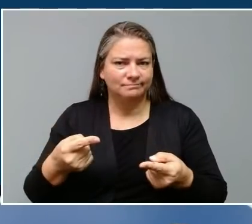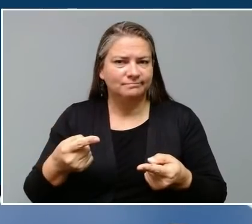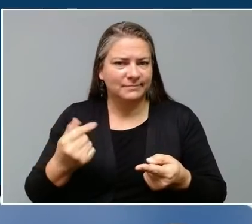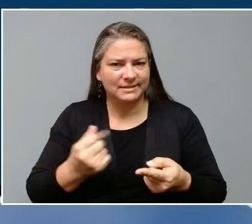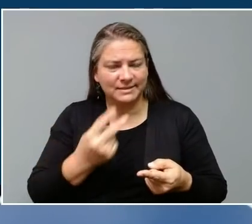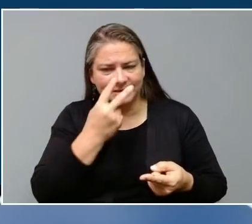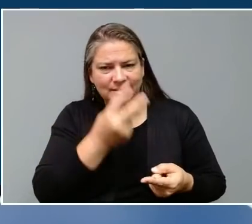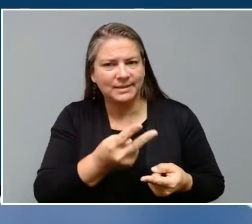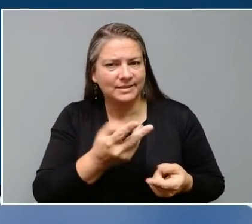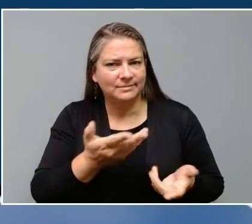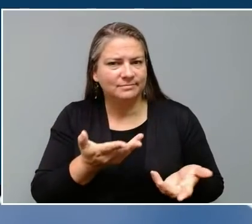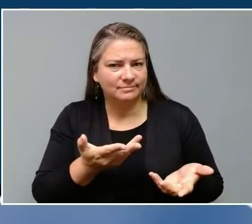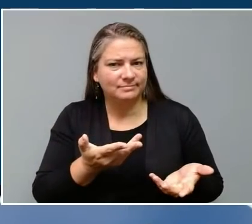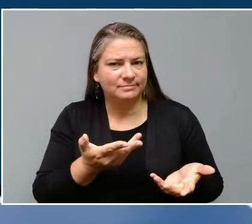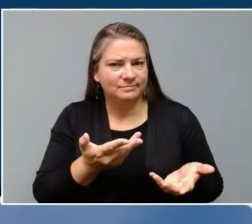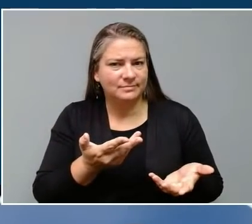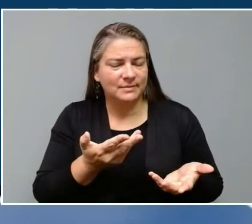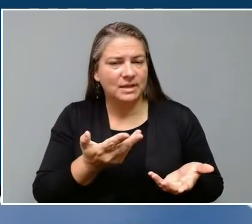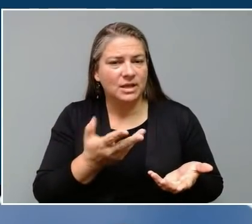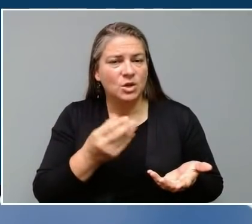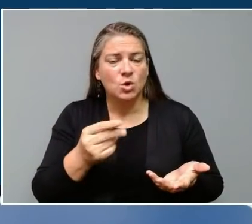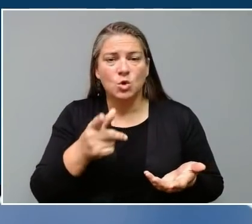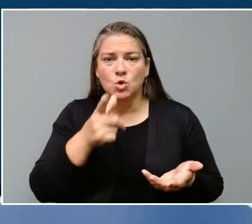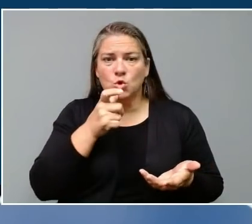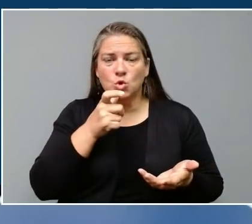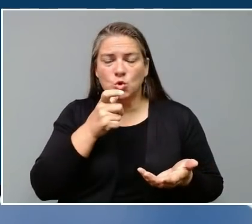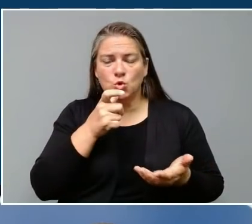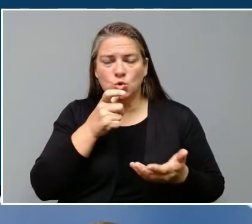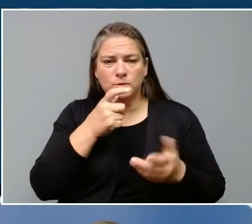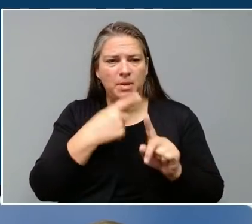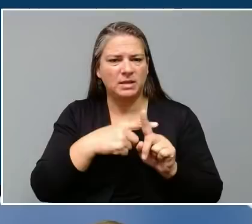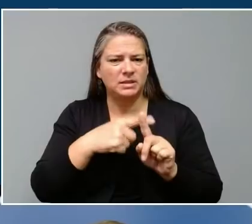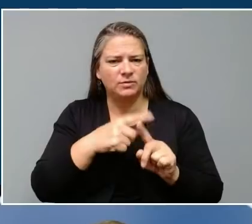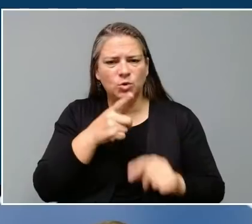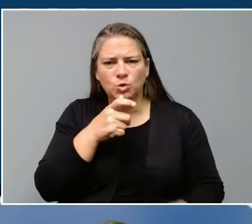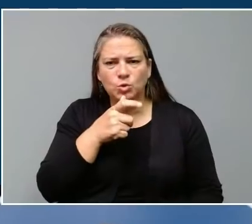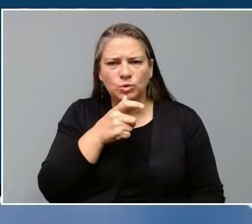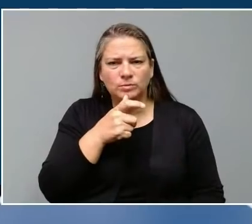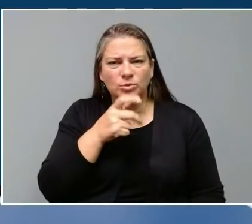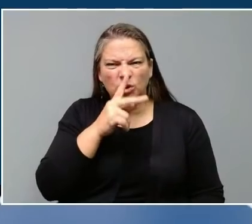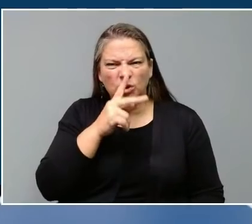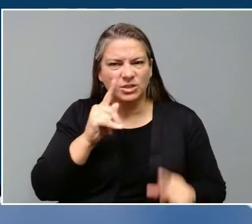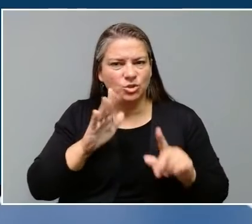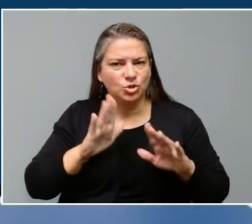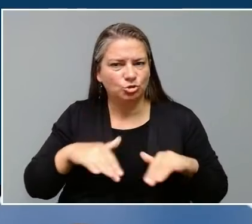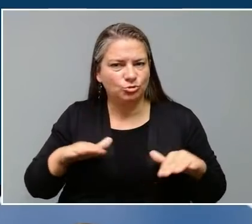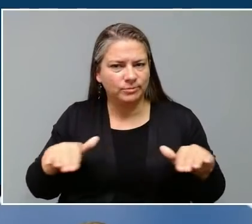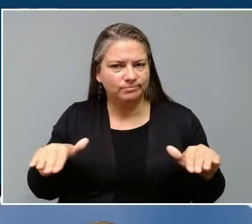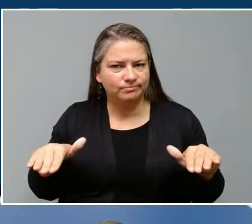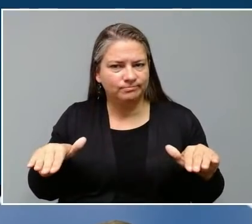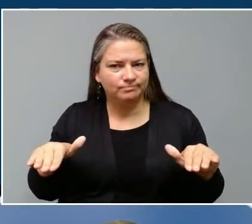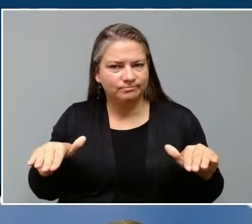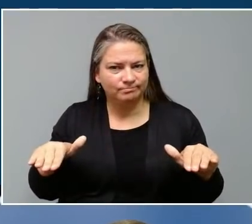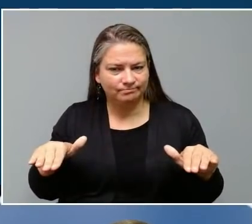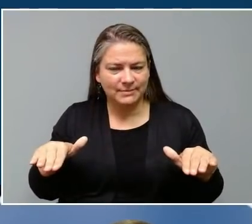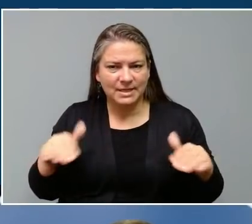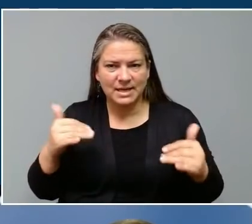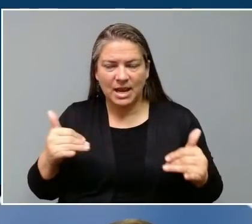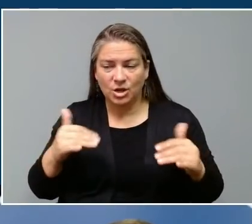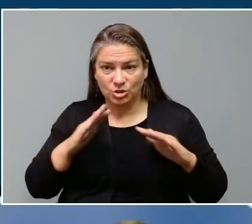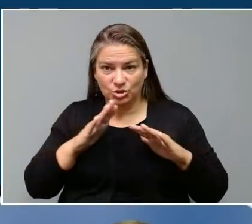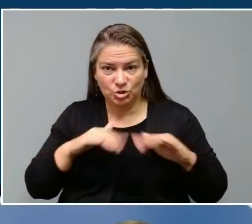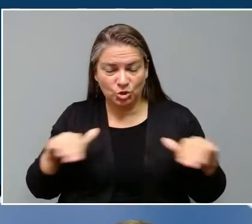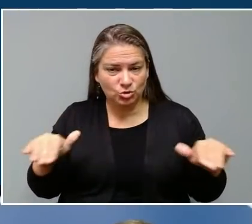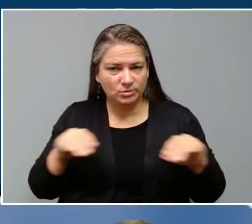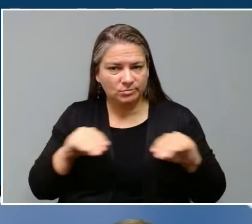is actually getting the virus? You look at children, more cases in children than we